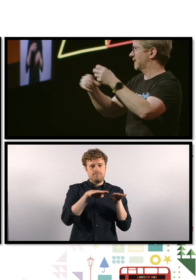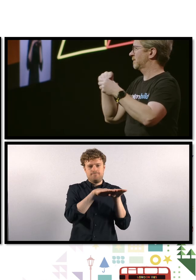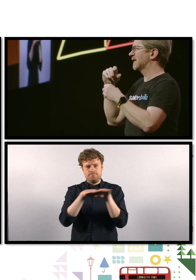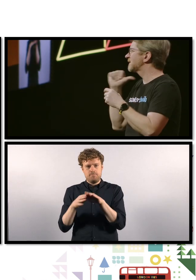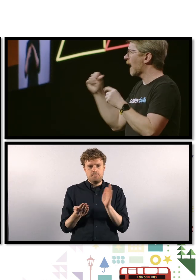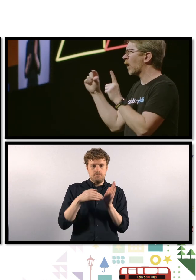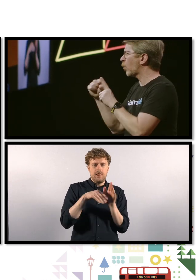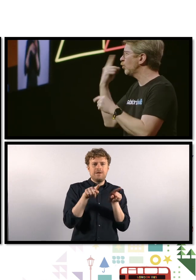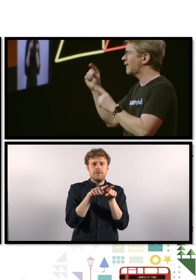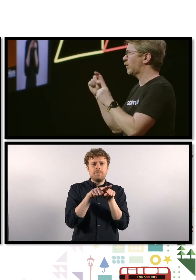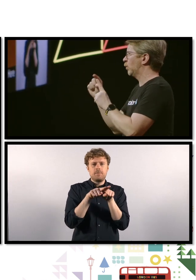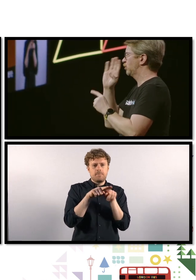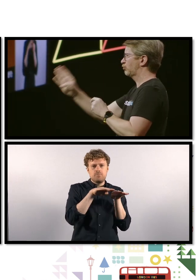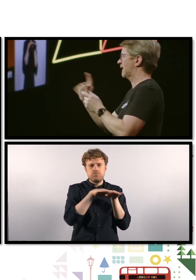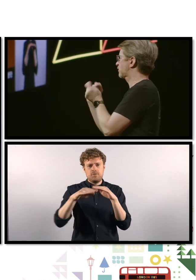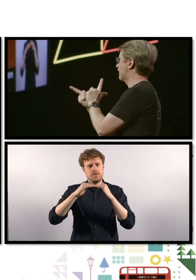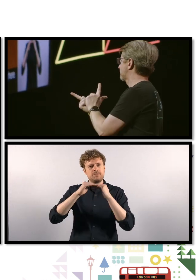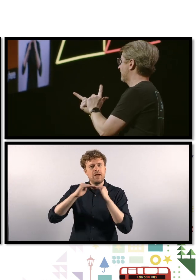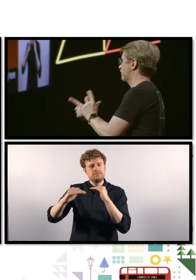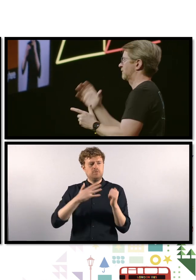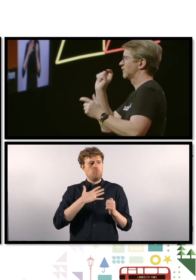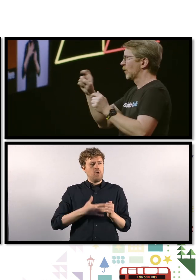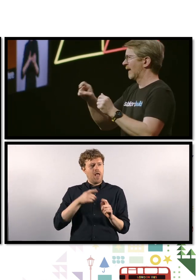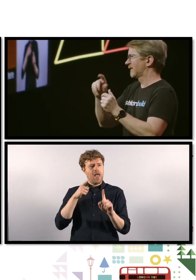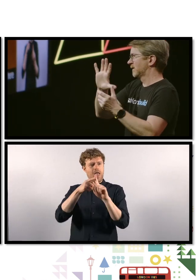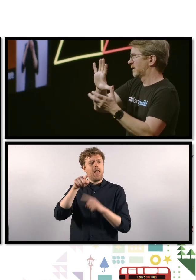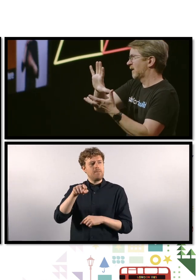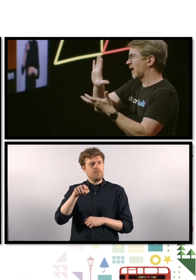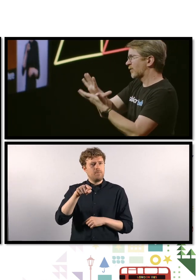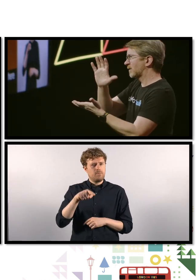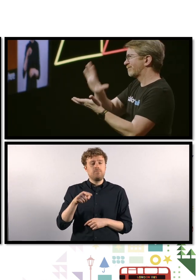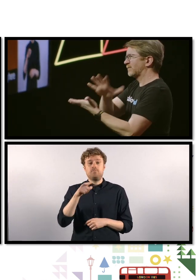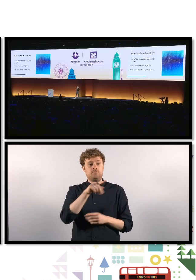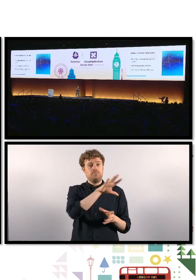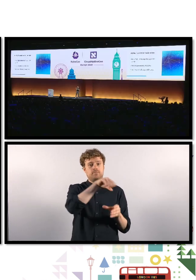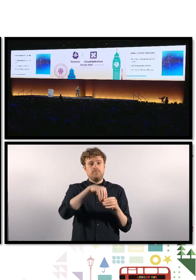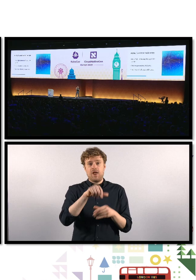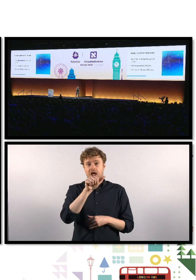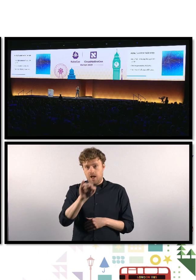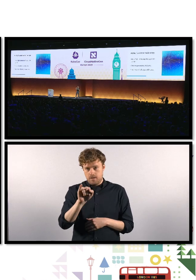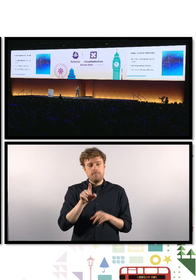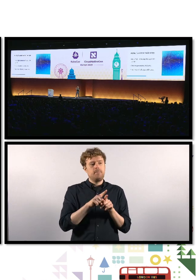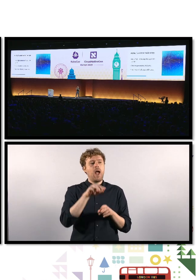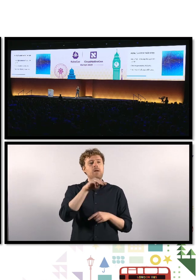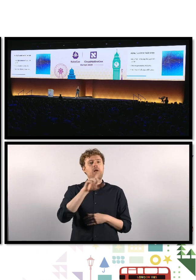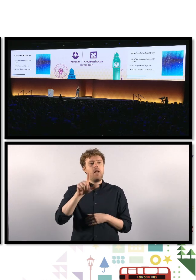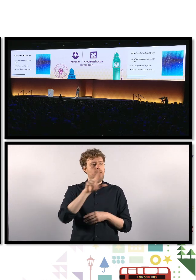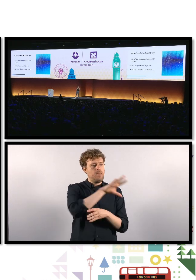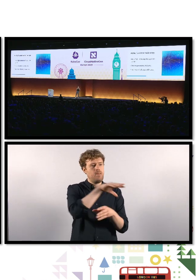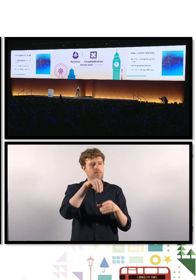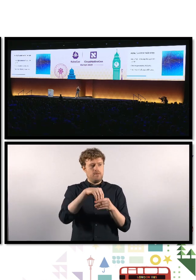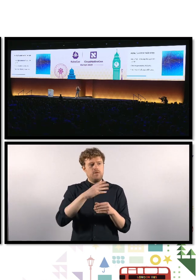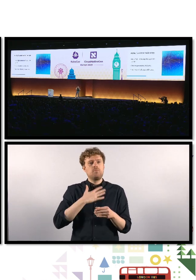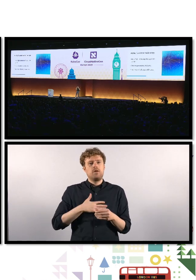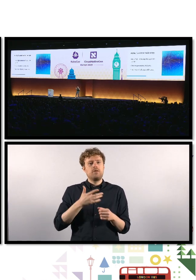be able to preserve not word-for-word translation, but we want to be able to do the transformation within